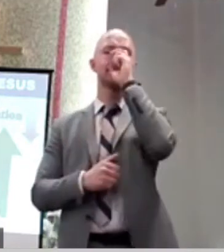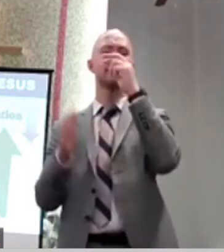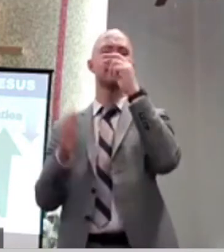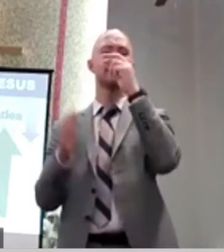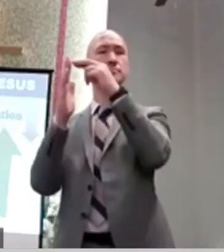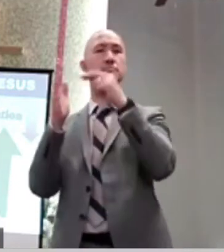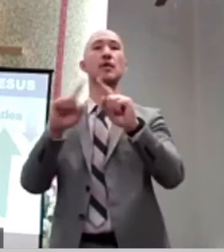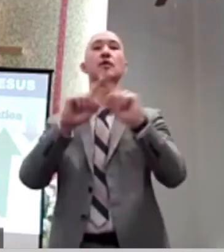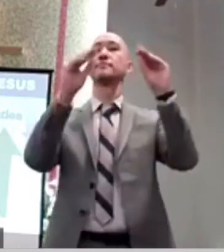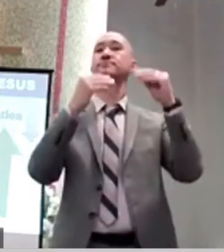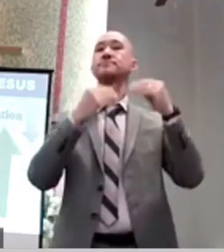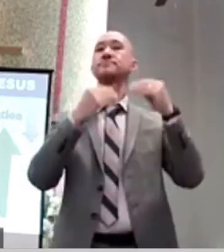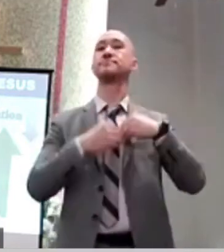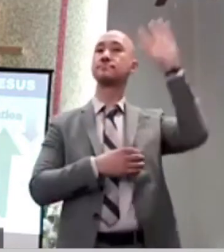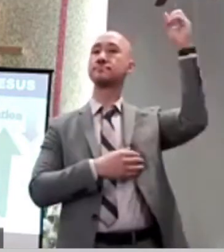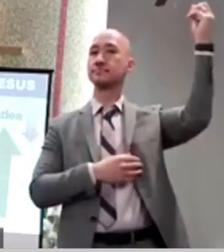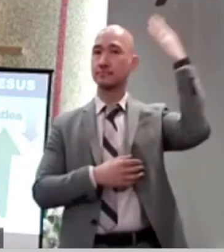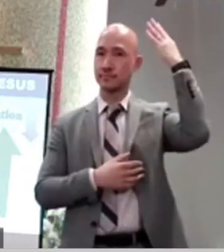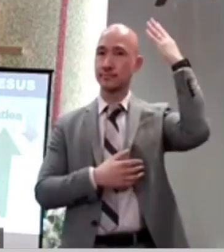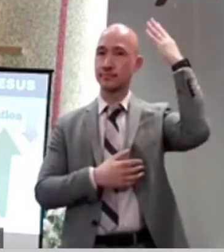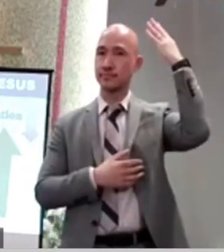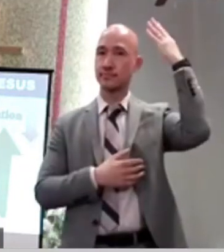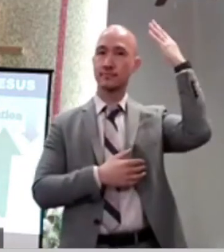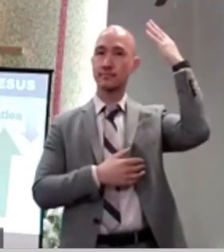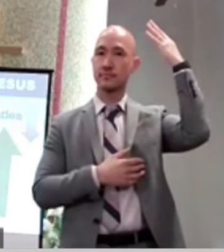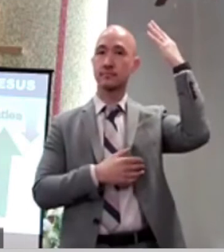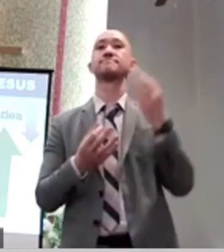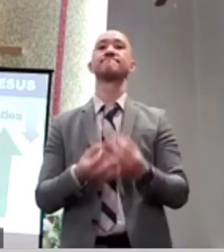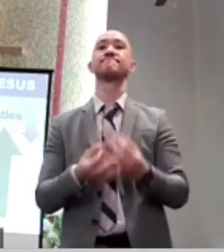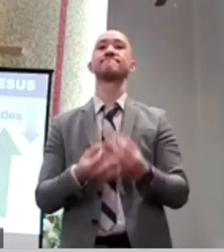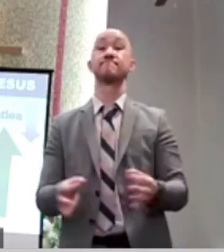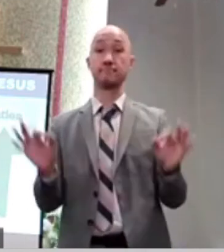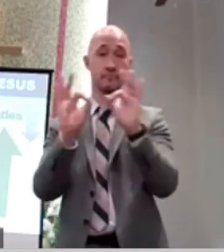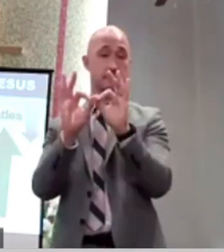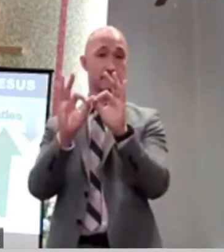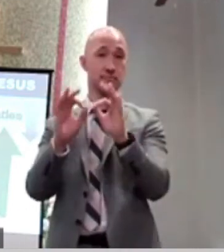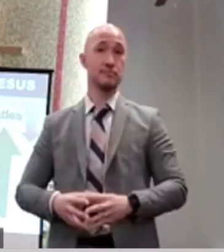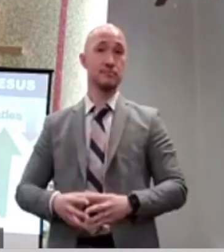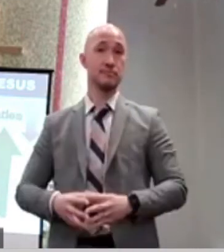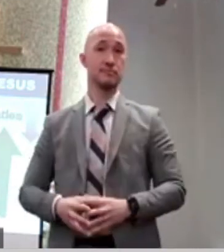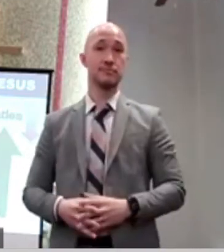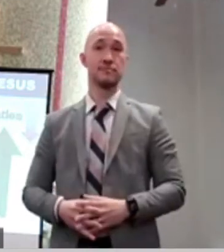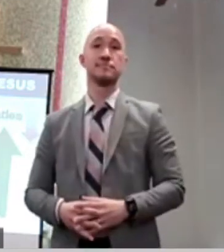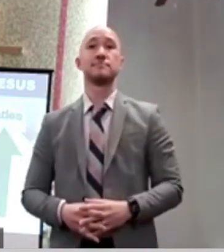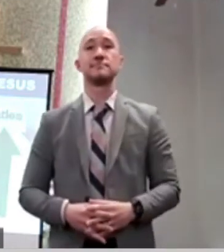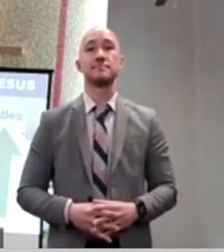offered grace on behalf of God. That's a big deal. That's a big deal.